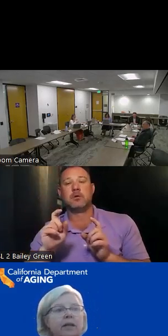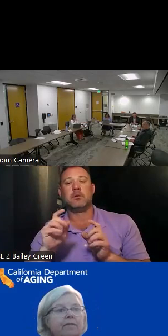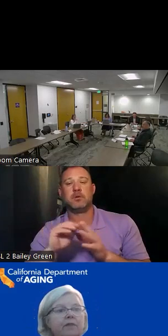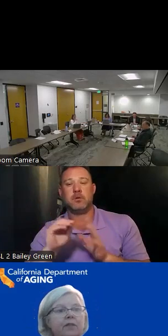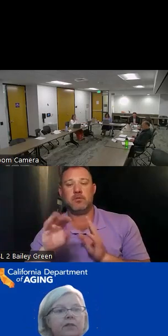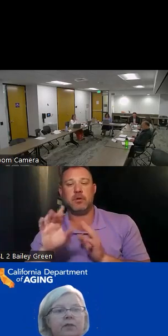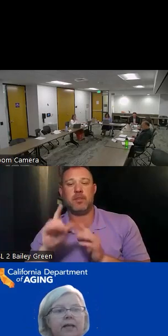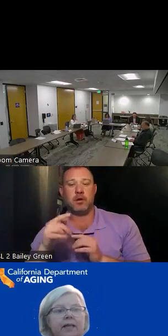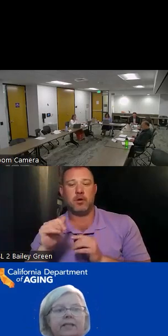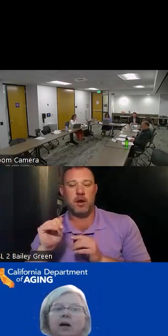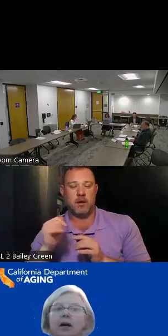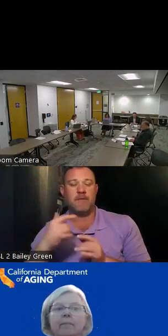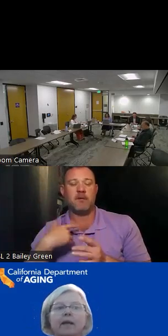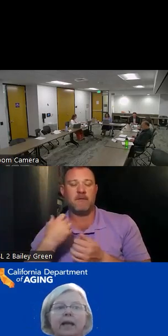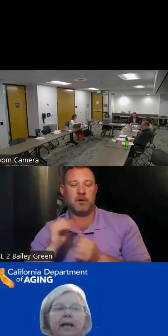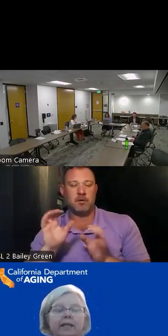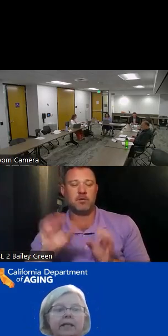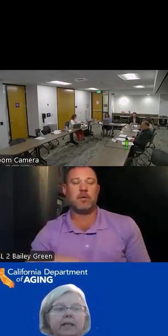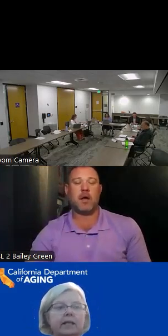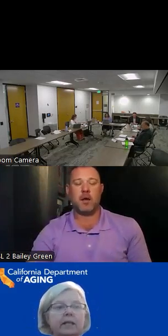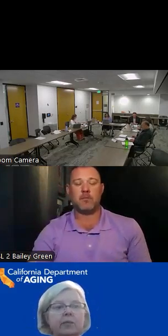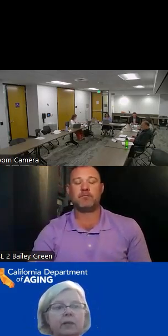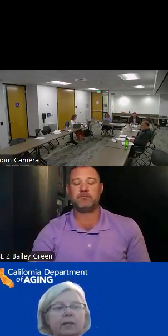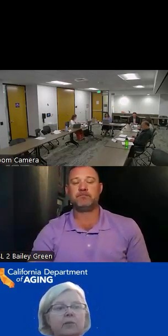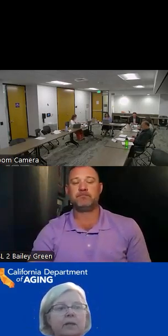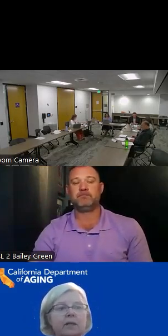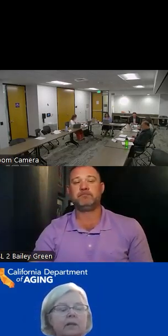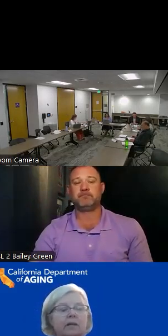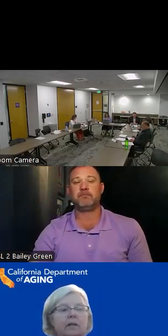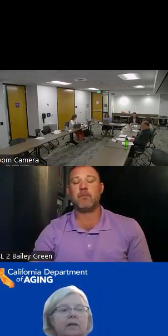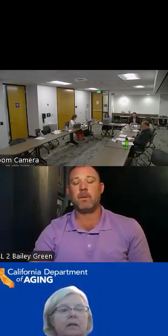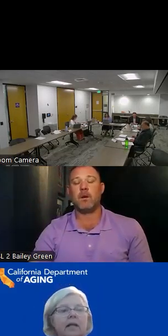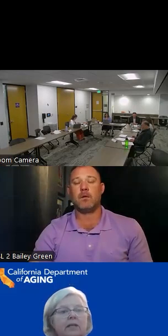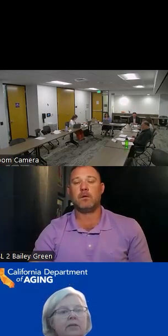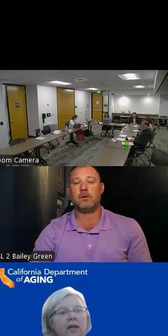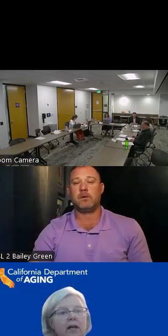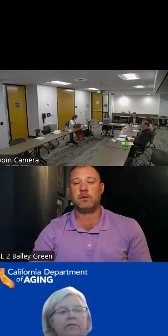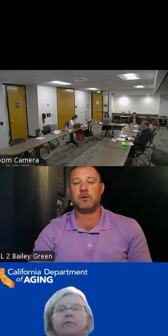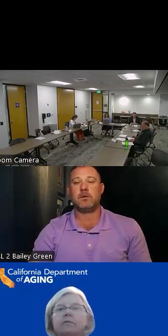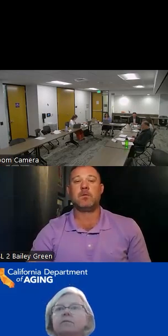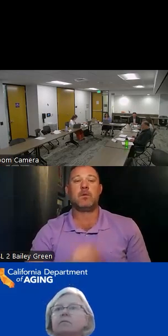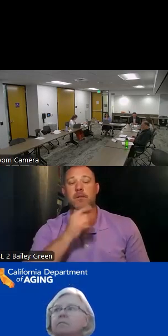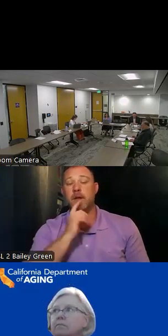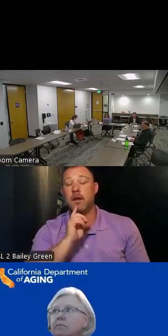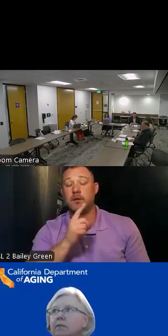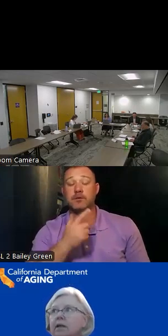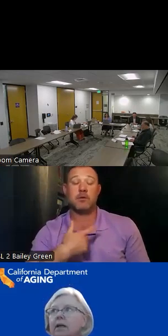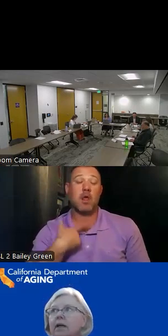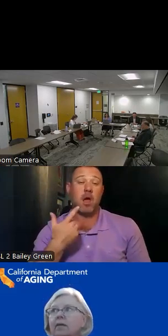in the Q&A, feel free to do that at any time. And it will either be answered live,